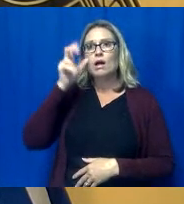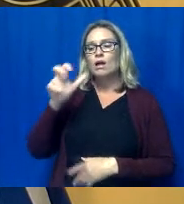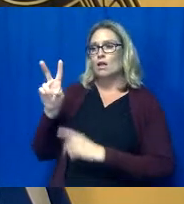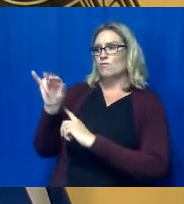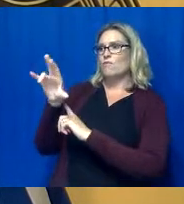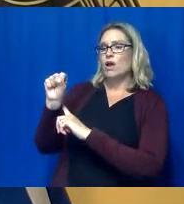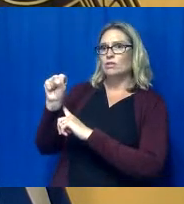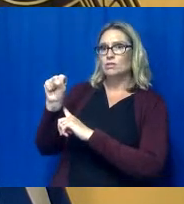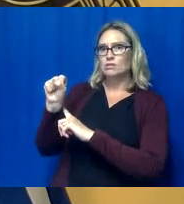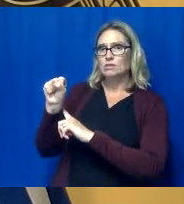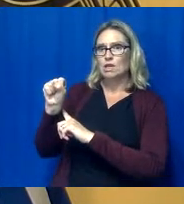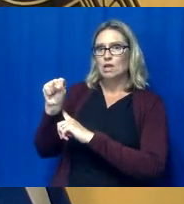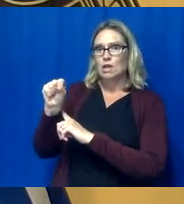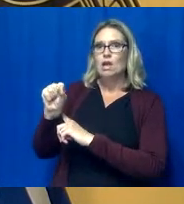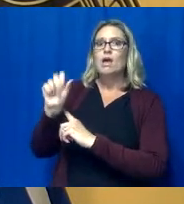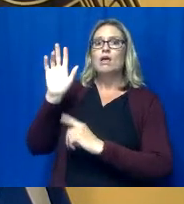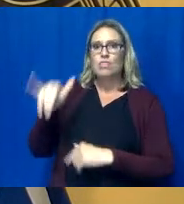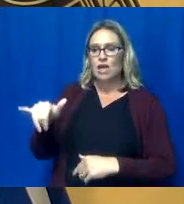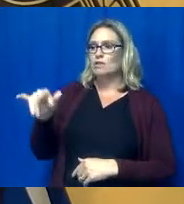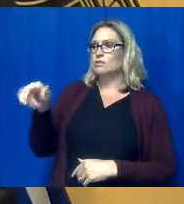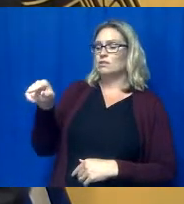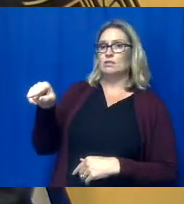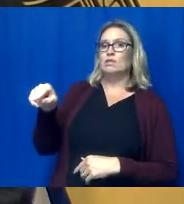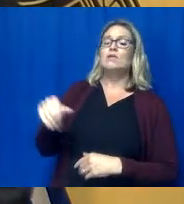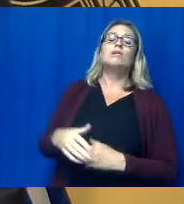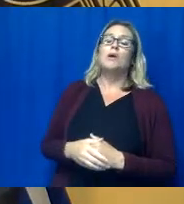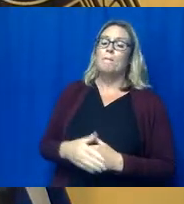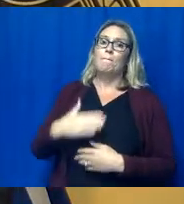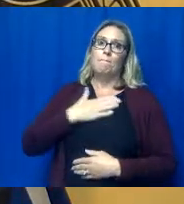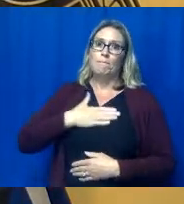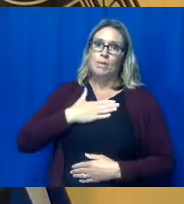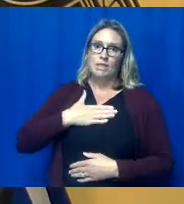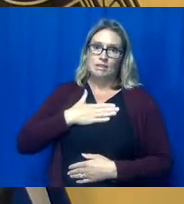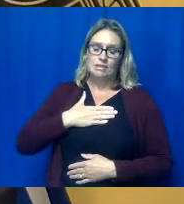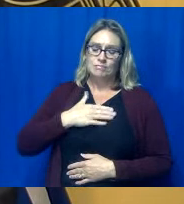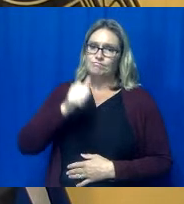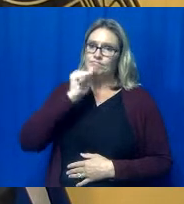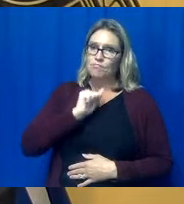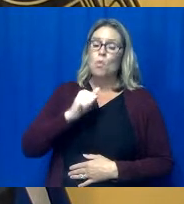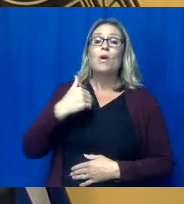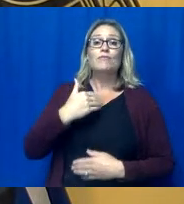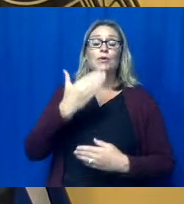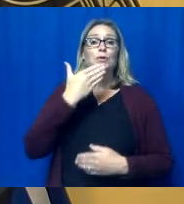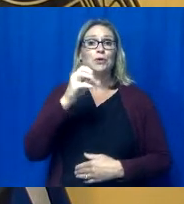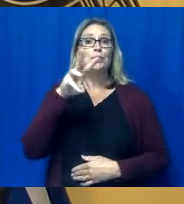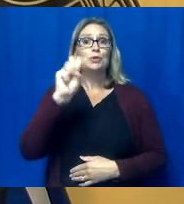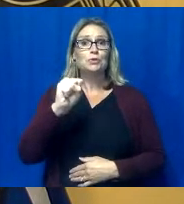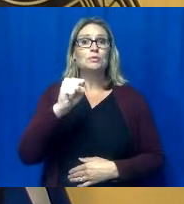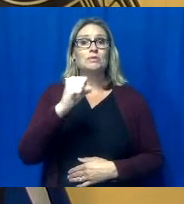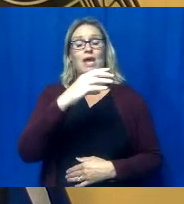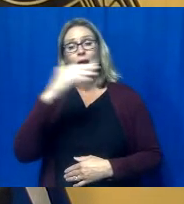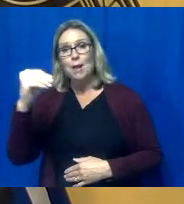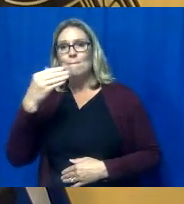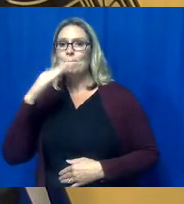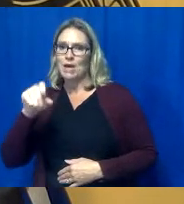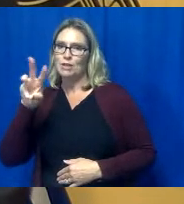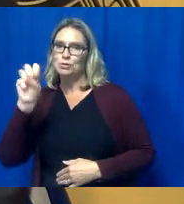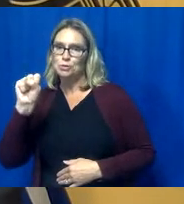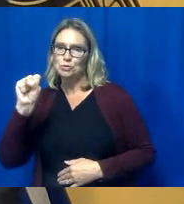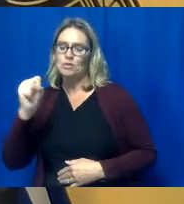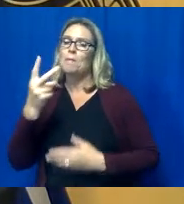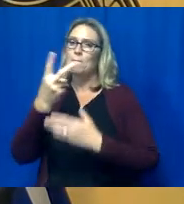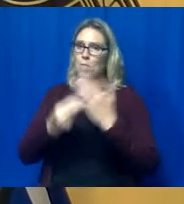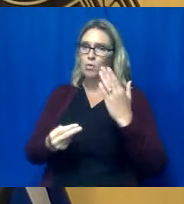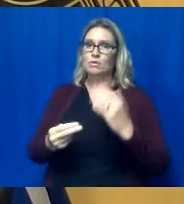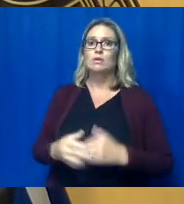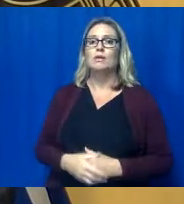one. But please bear with me, as this story has both good news and bad news. I always